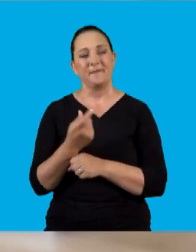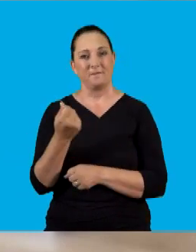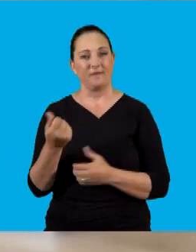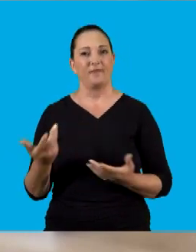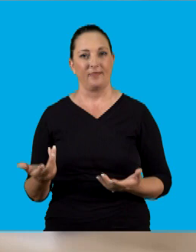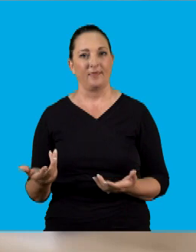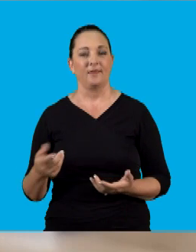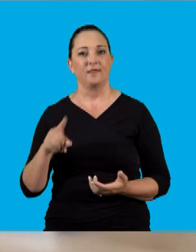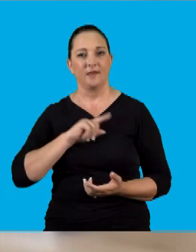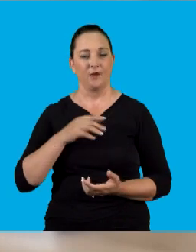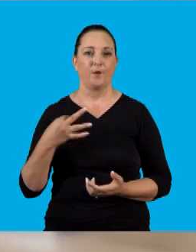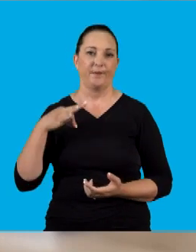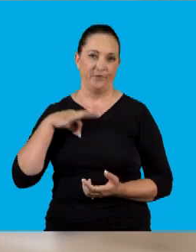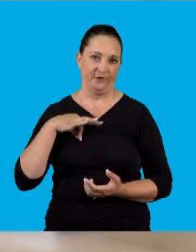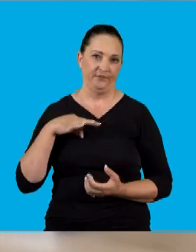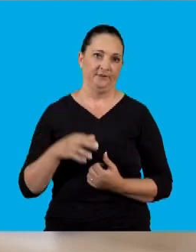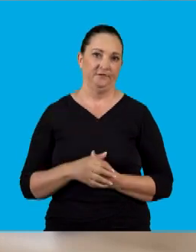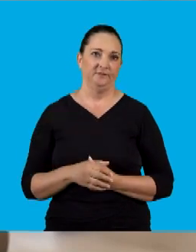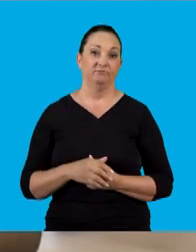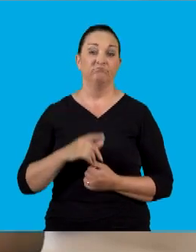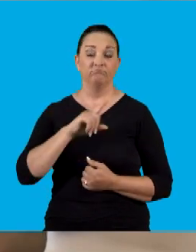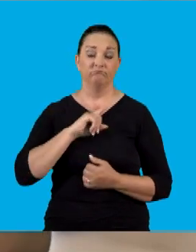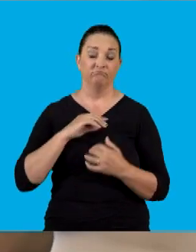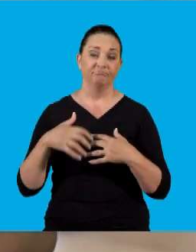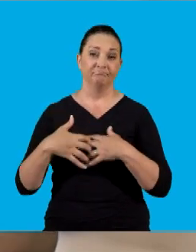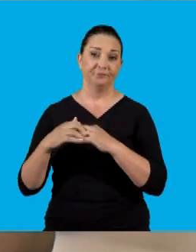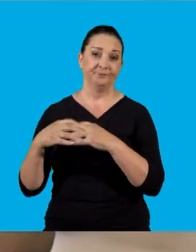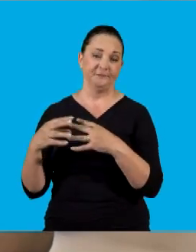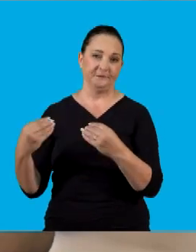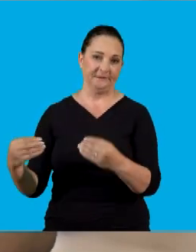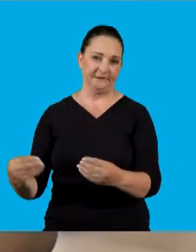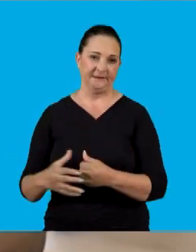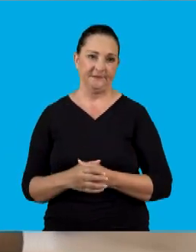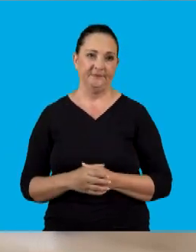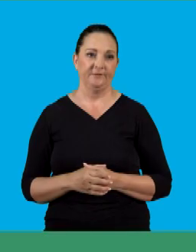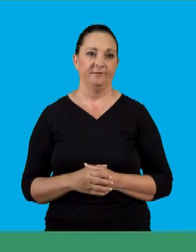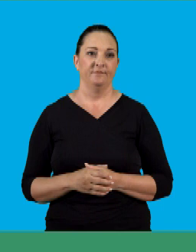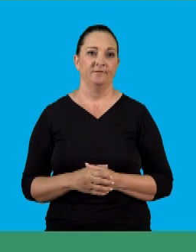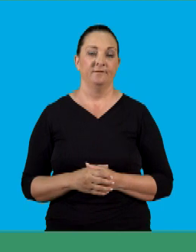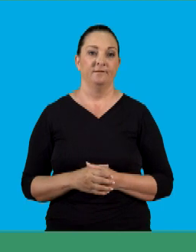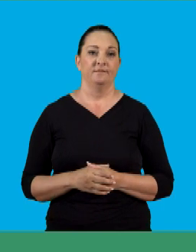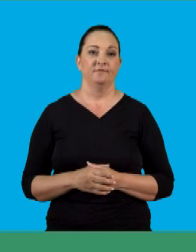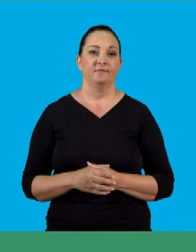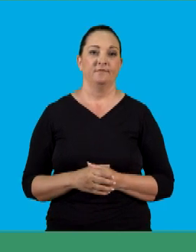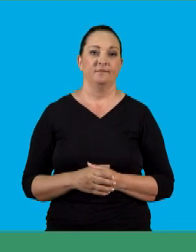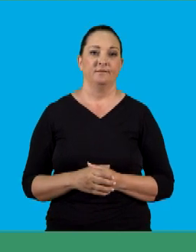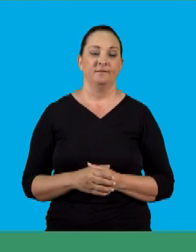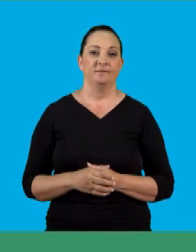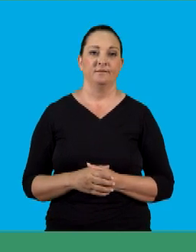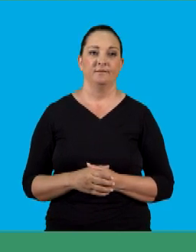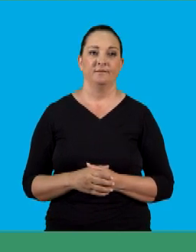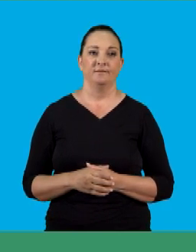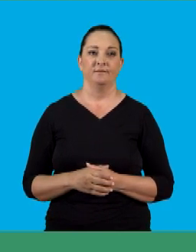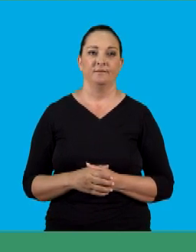make a profit. That's why they started these businesses. Then we have some of these